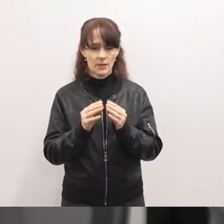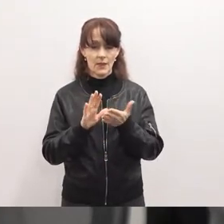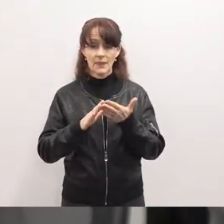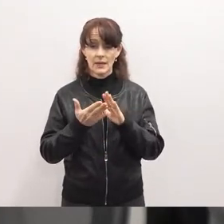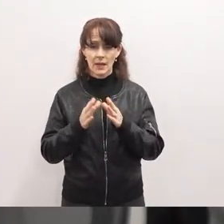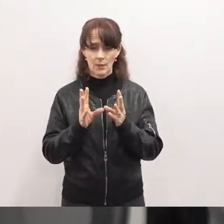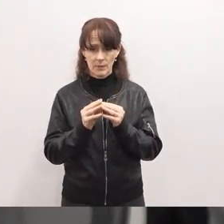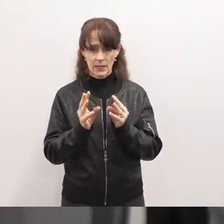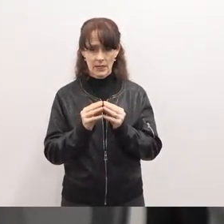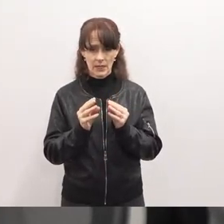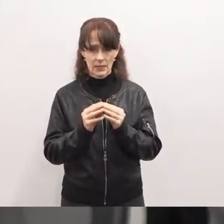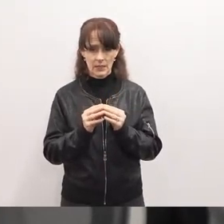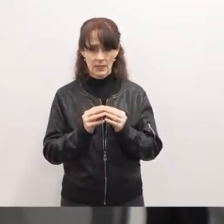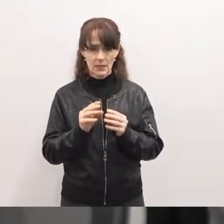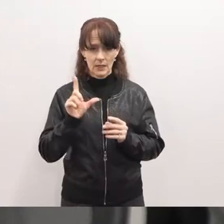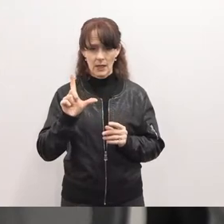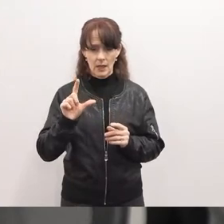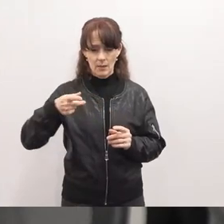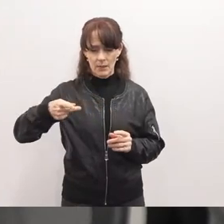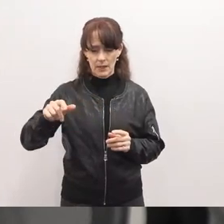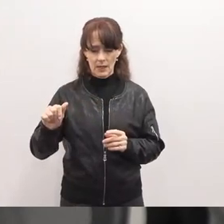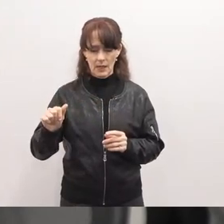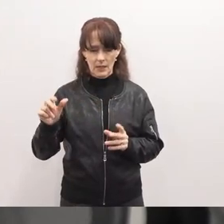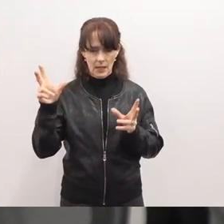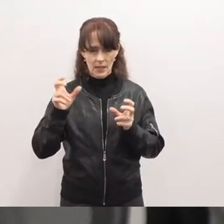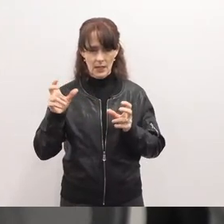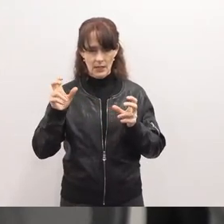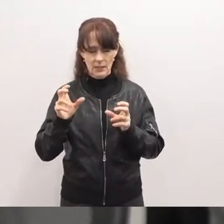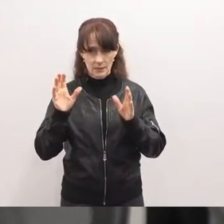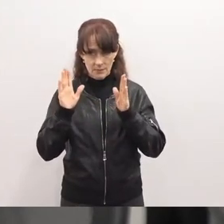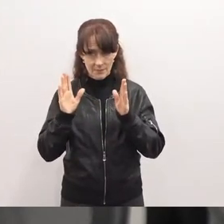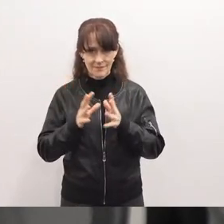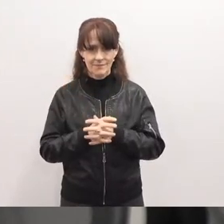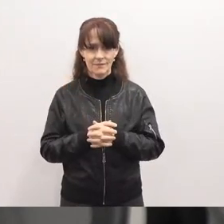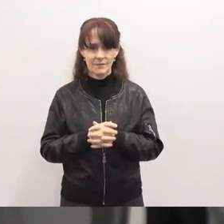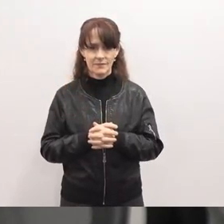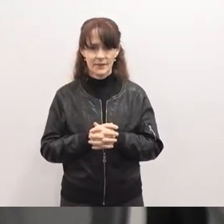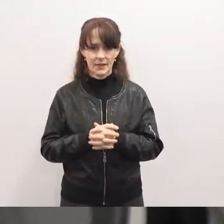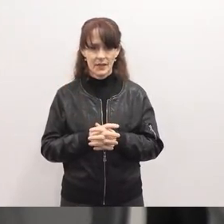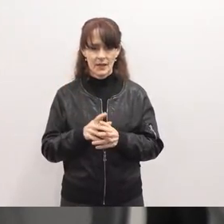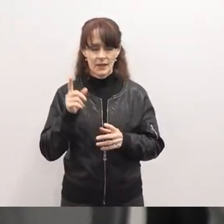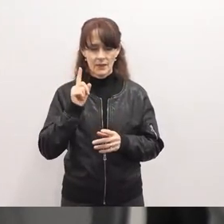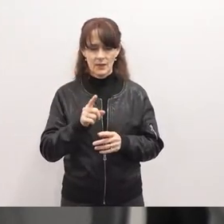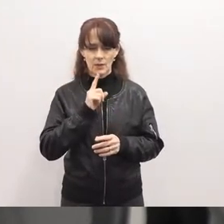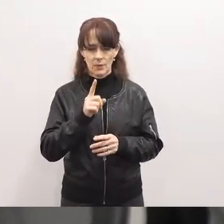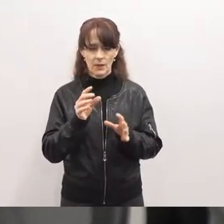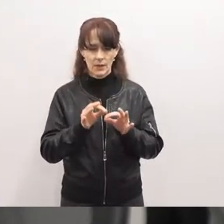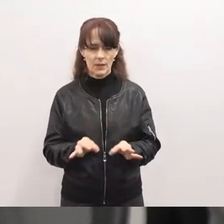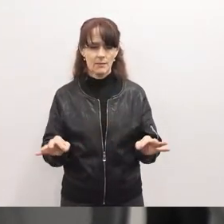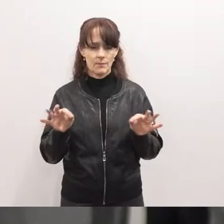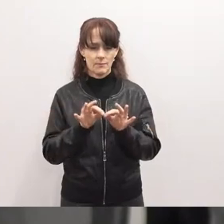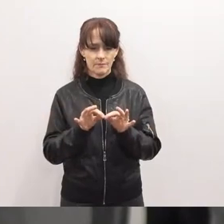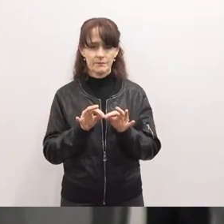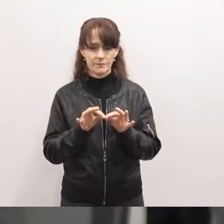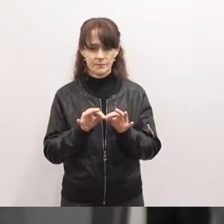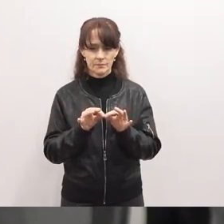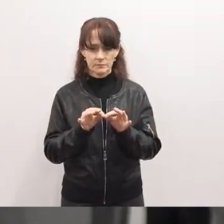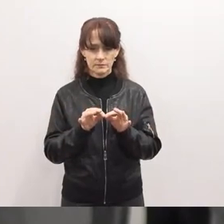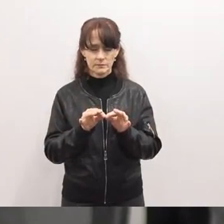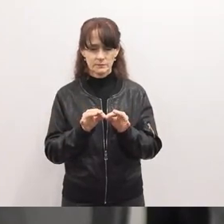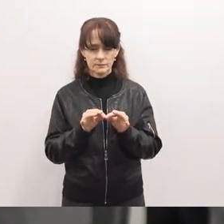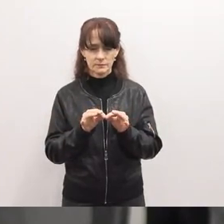the town meeting with LPA, and I listened to it very intently. And so I think that that's really important that we